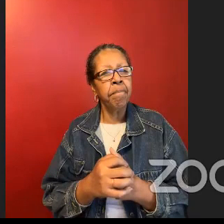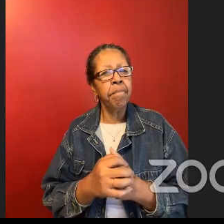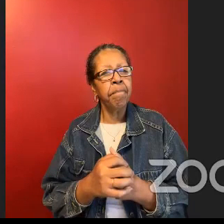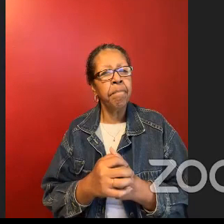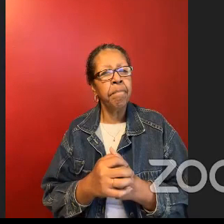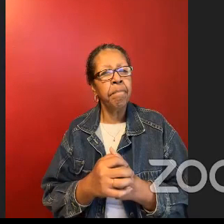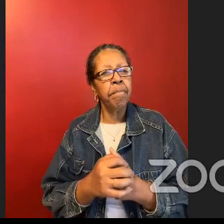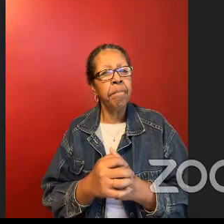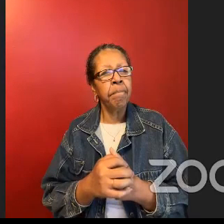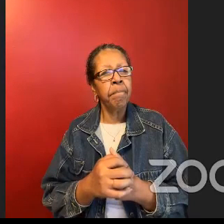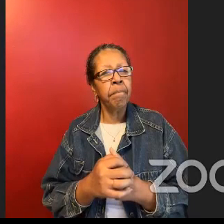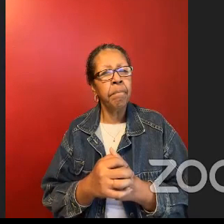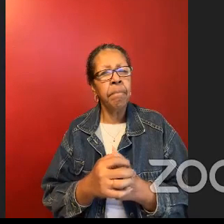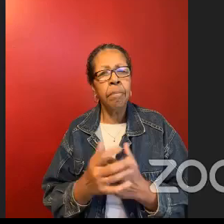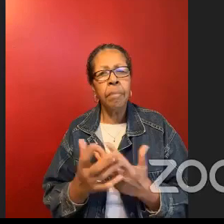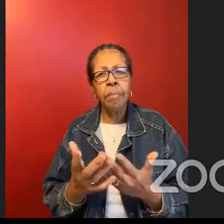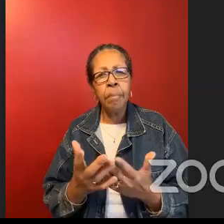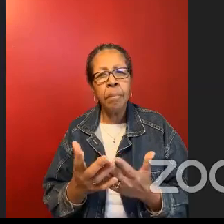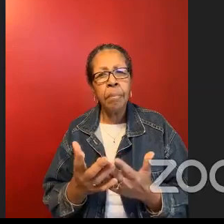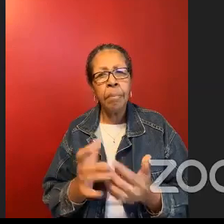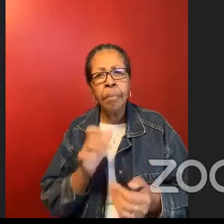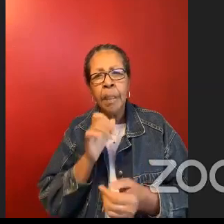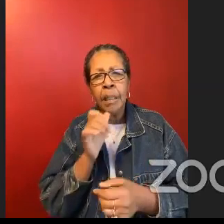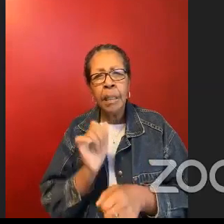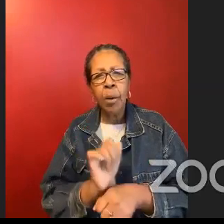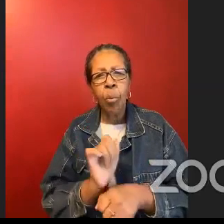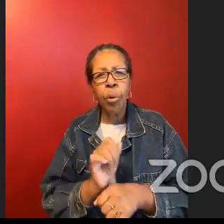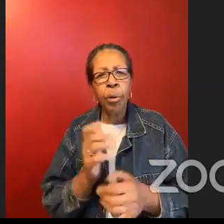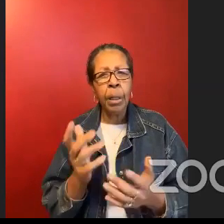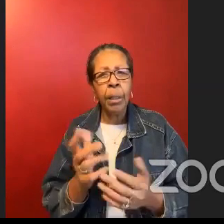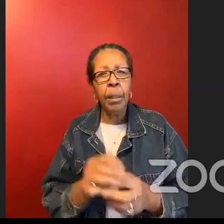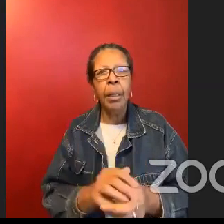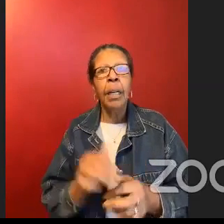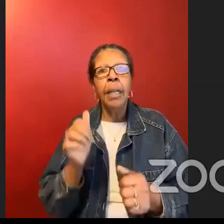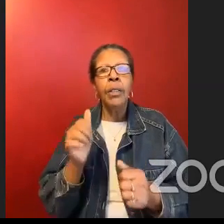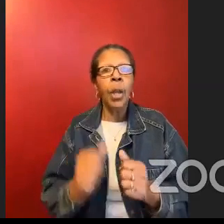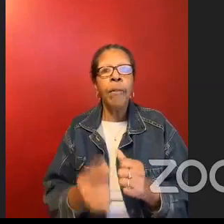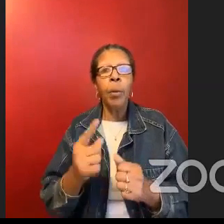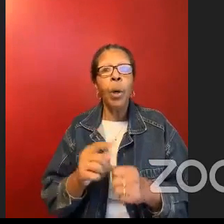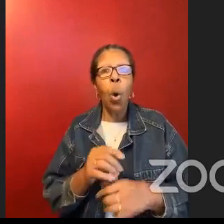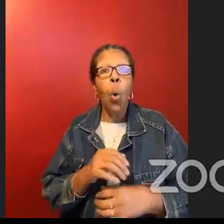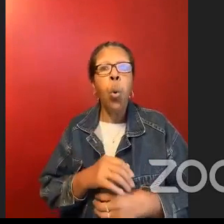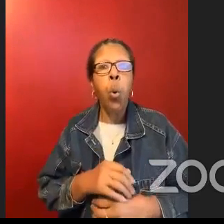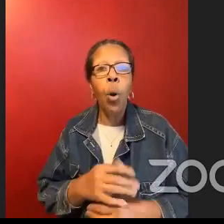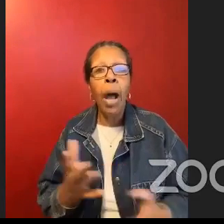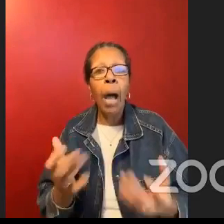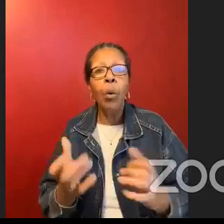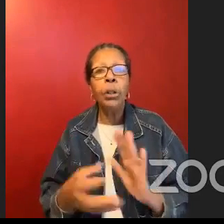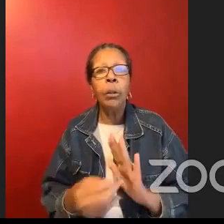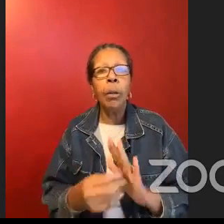Well, that doesn't work either. Everybody blow air on your own.